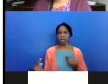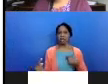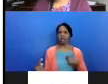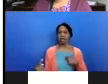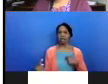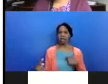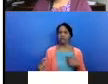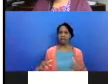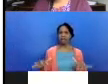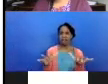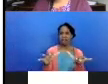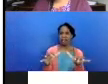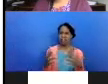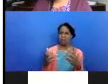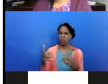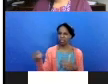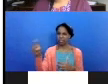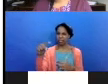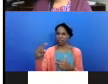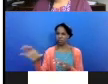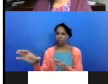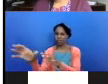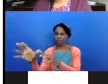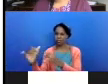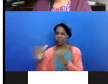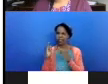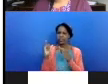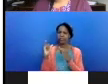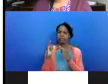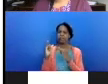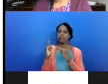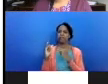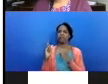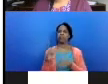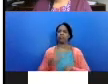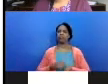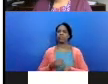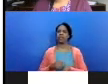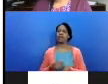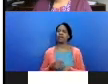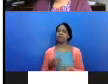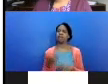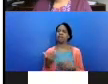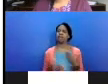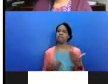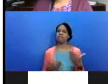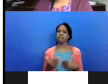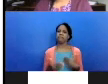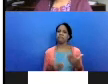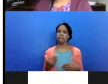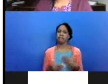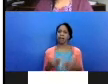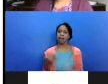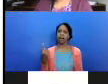just over time, it was like, no, I actually, this is not how I want him to be at home. So part of that was kind of